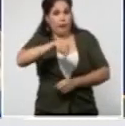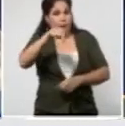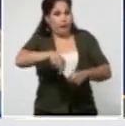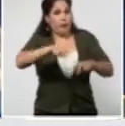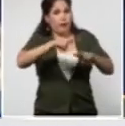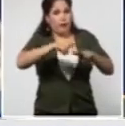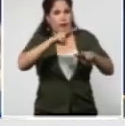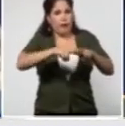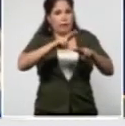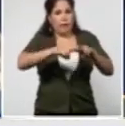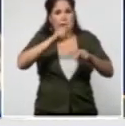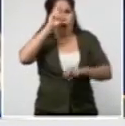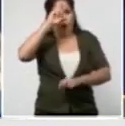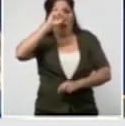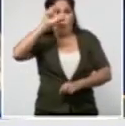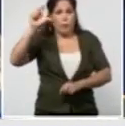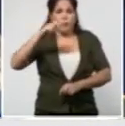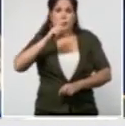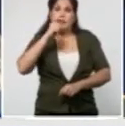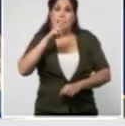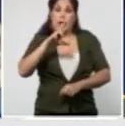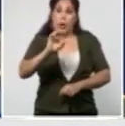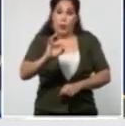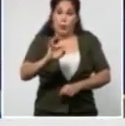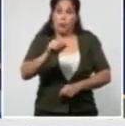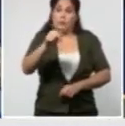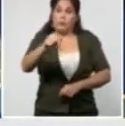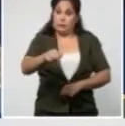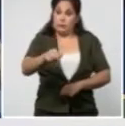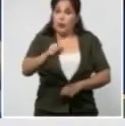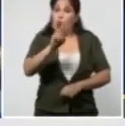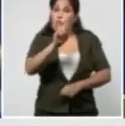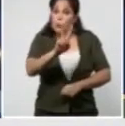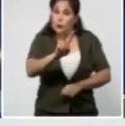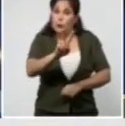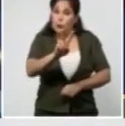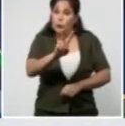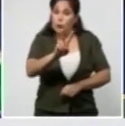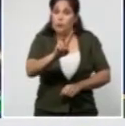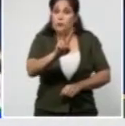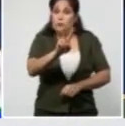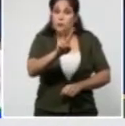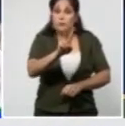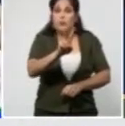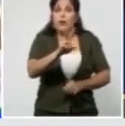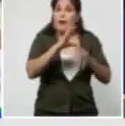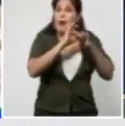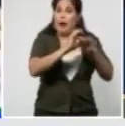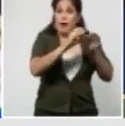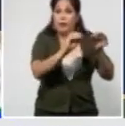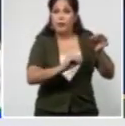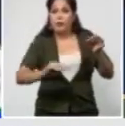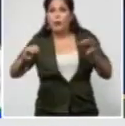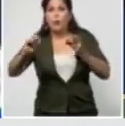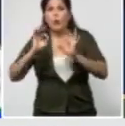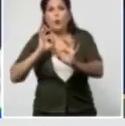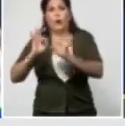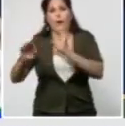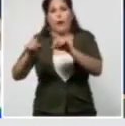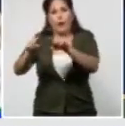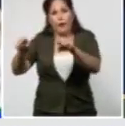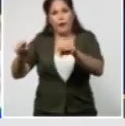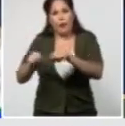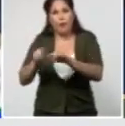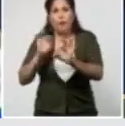Of the 4 patients reported in serious condition yesterday at the Salvador Allende Hospital, 2 have